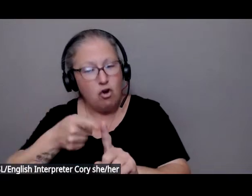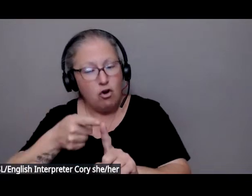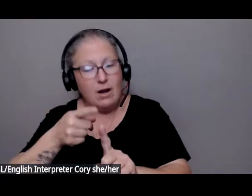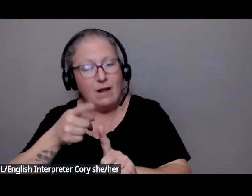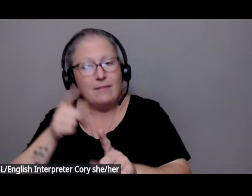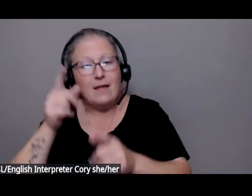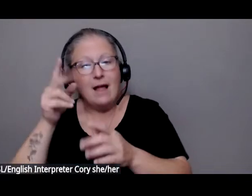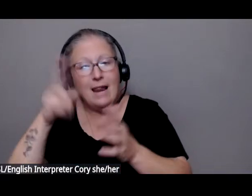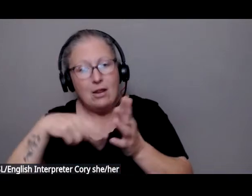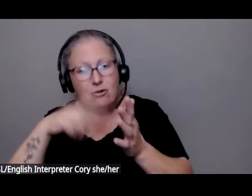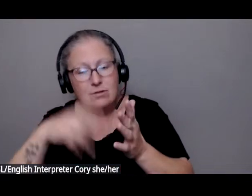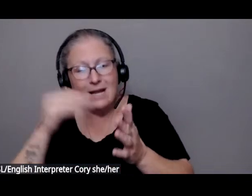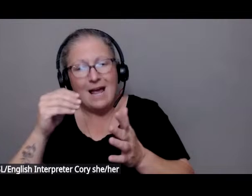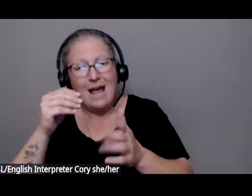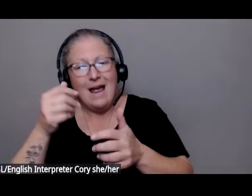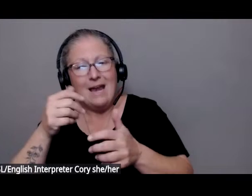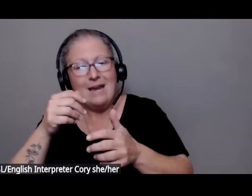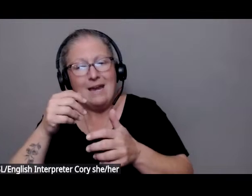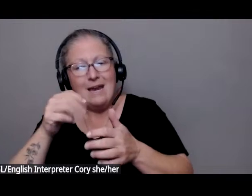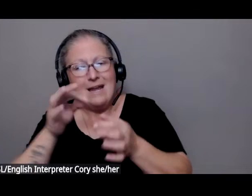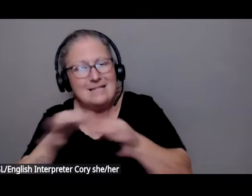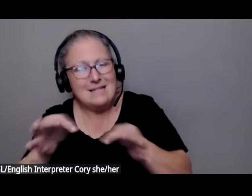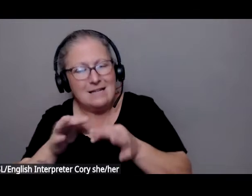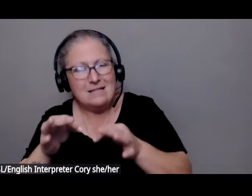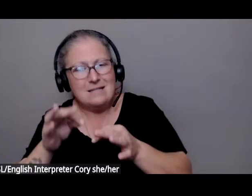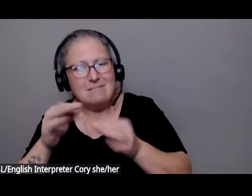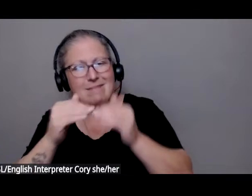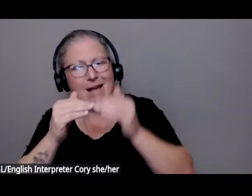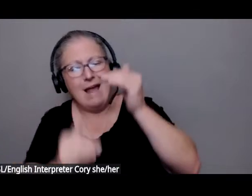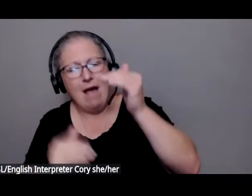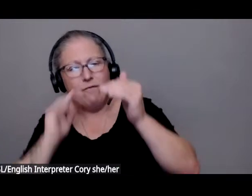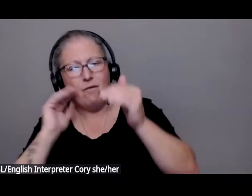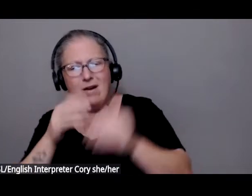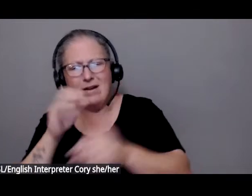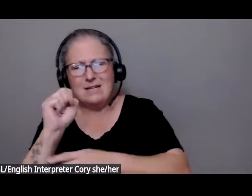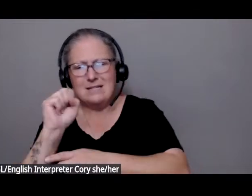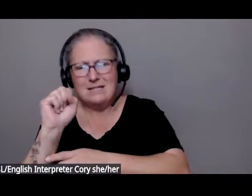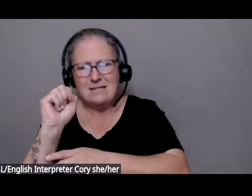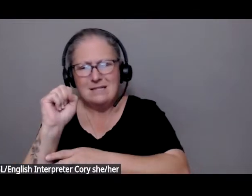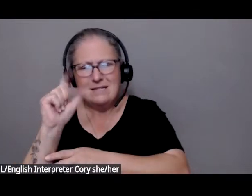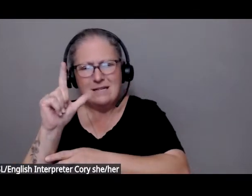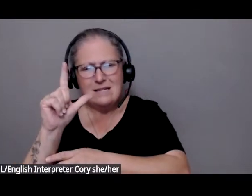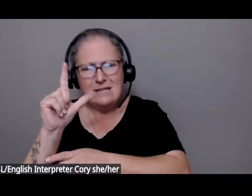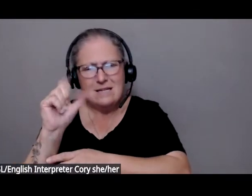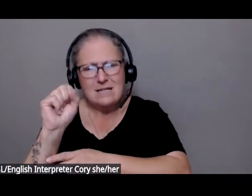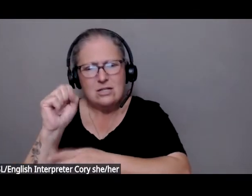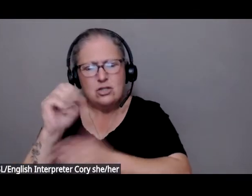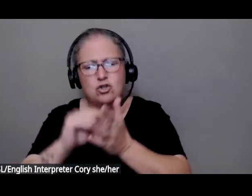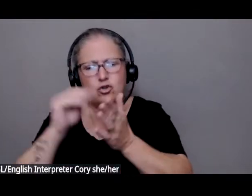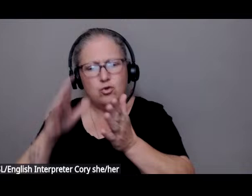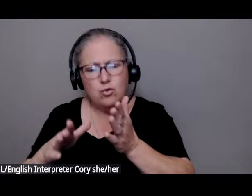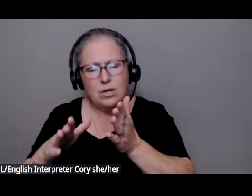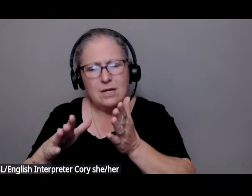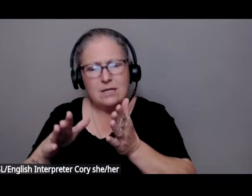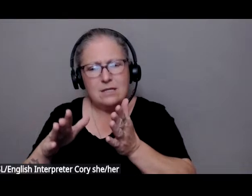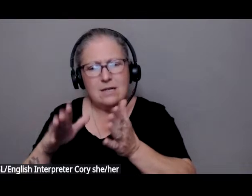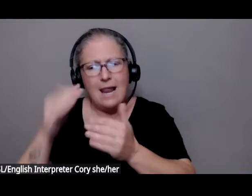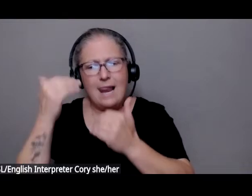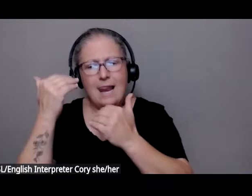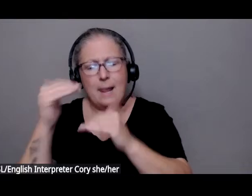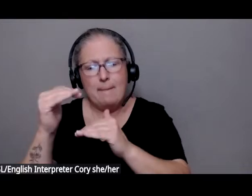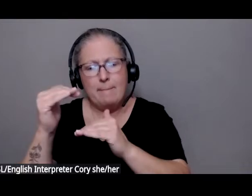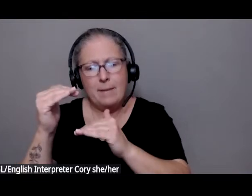tech skills gaps in our SLIFE population. SLIFE stands for students with